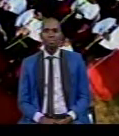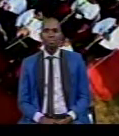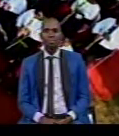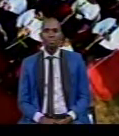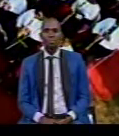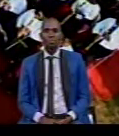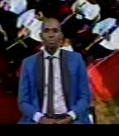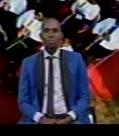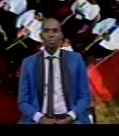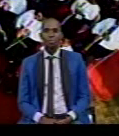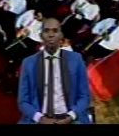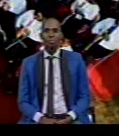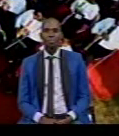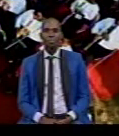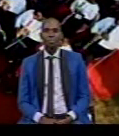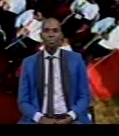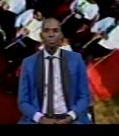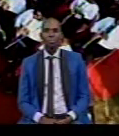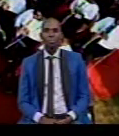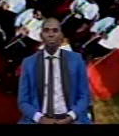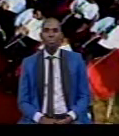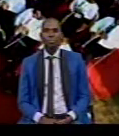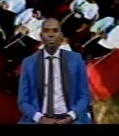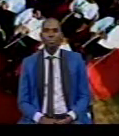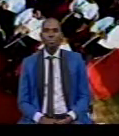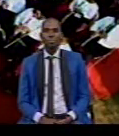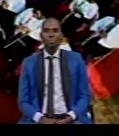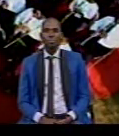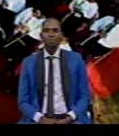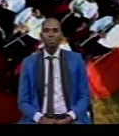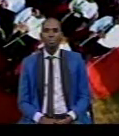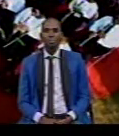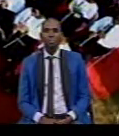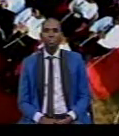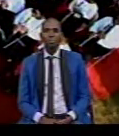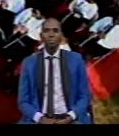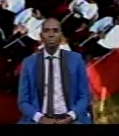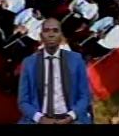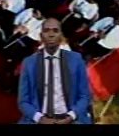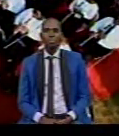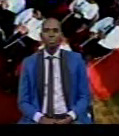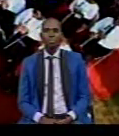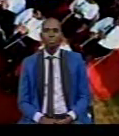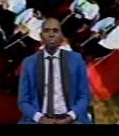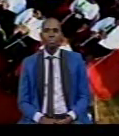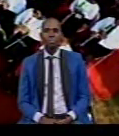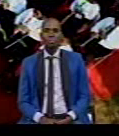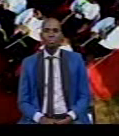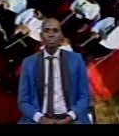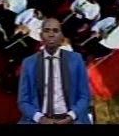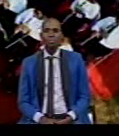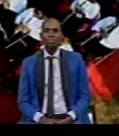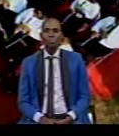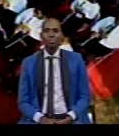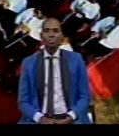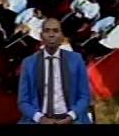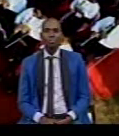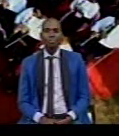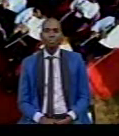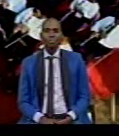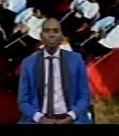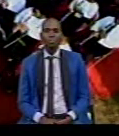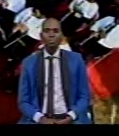one whosoever shall not be offended in me. The cure that he